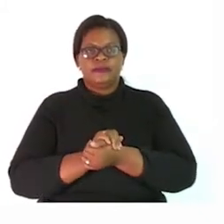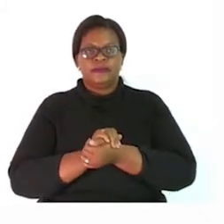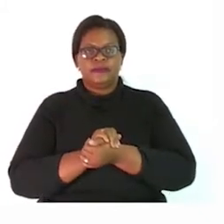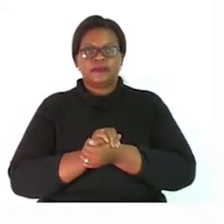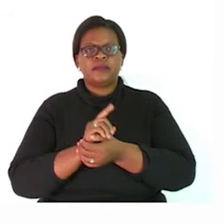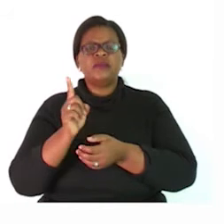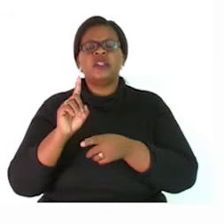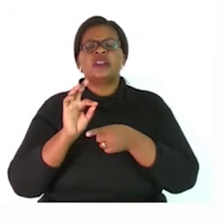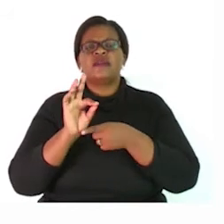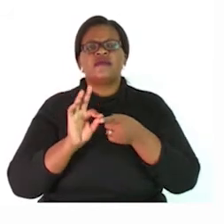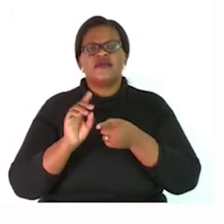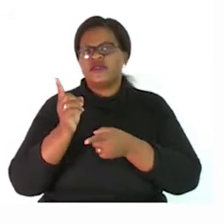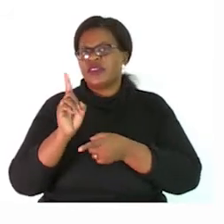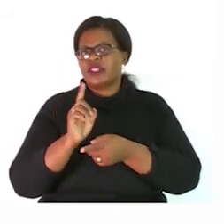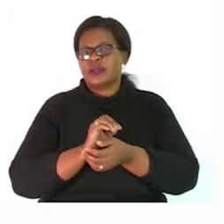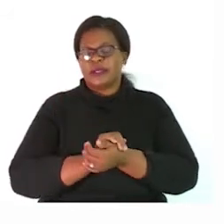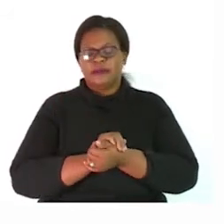What is a factor?